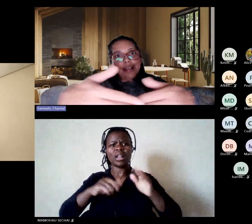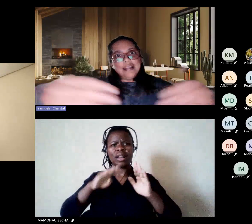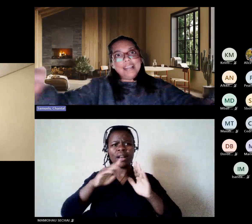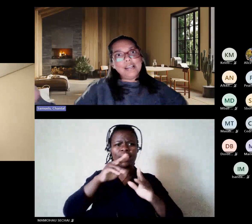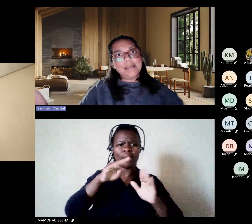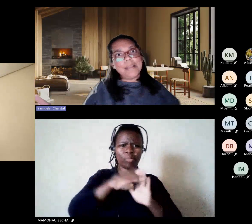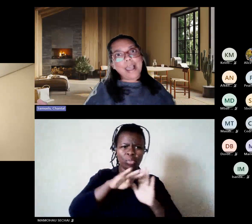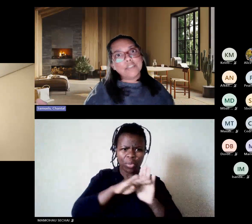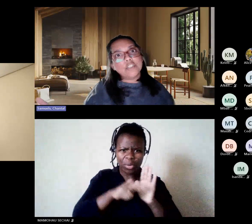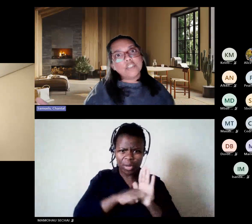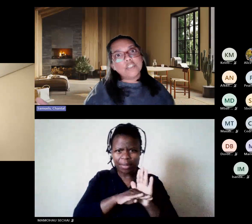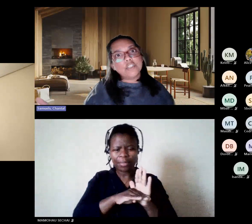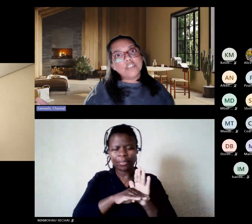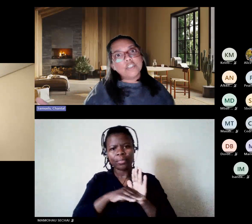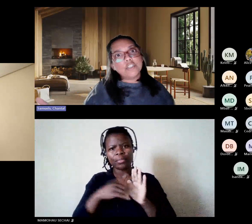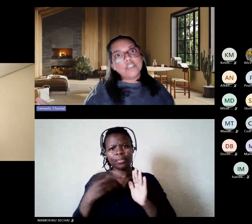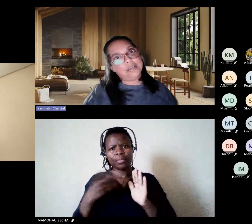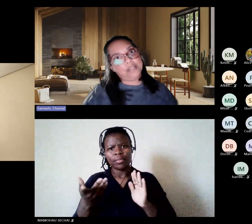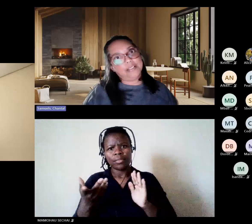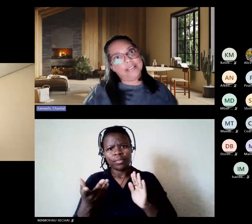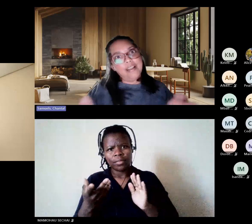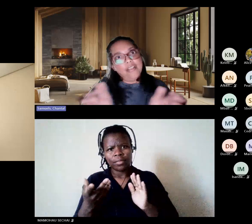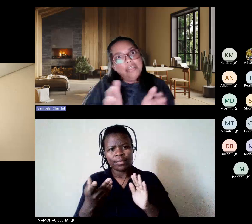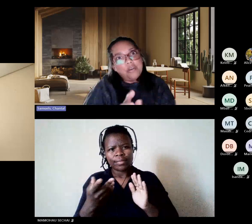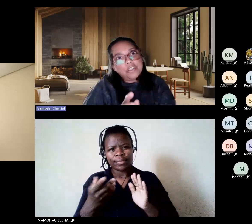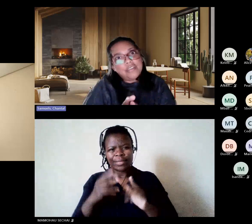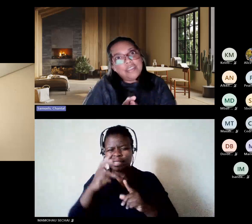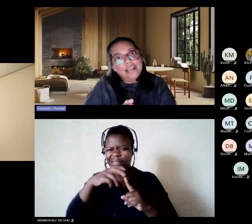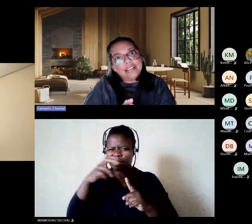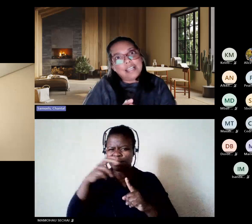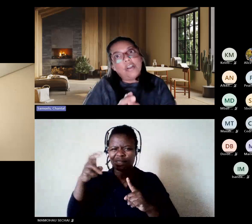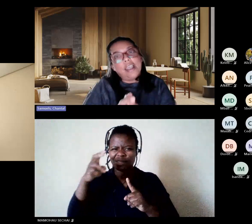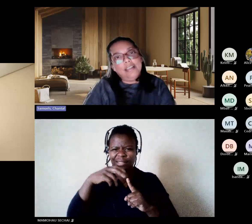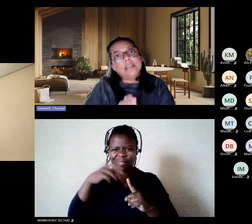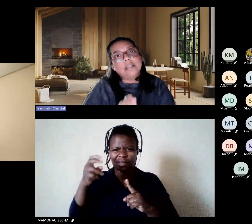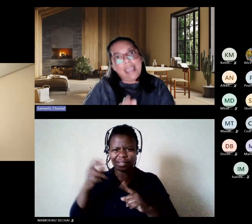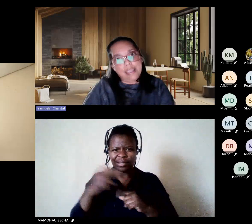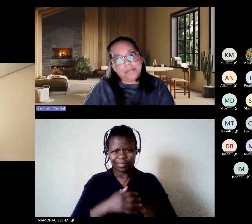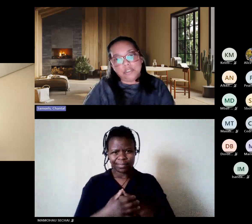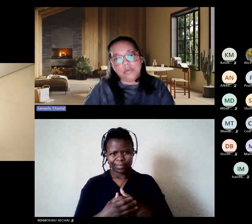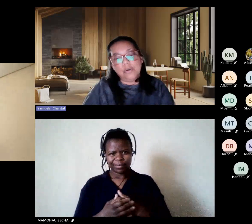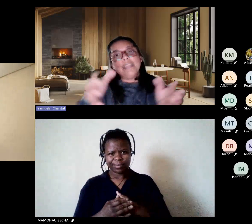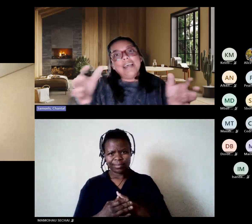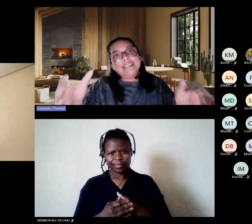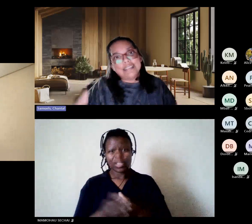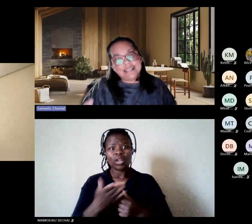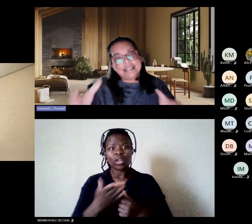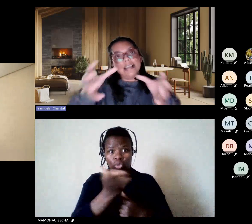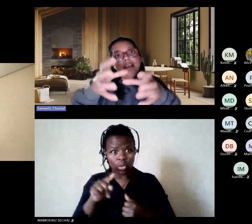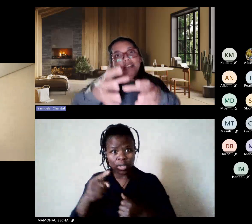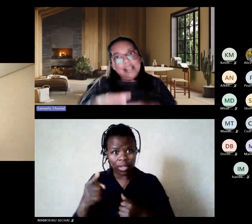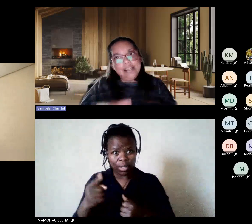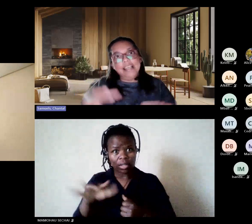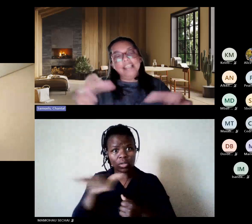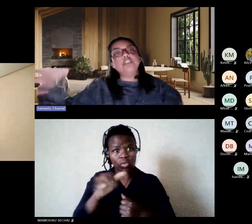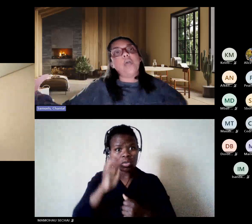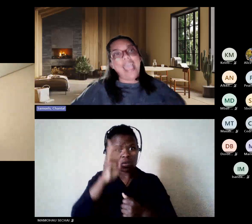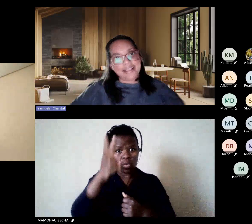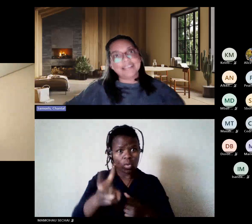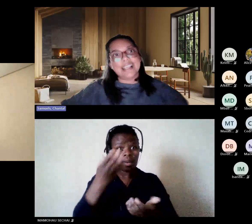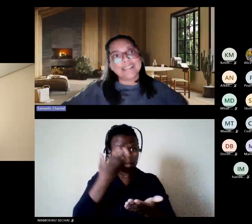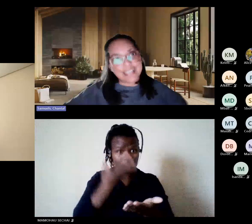core. Curriculum should come afterwards. Those are the things that are going to be able to assist the